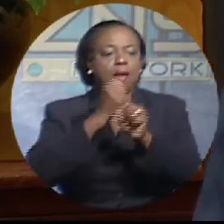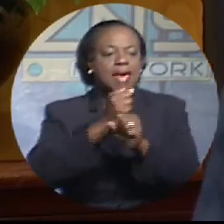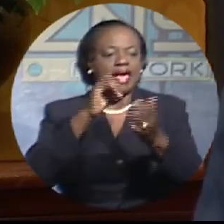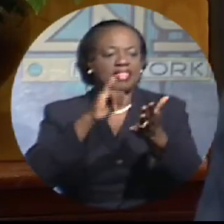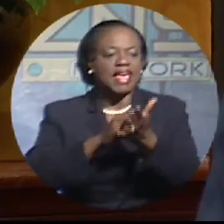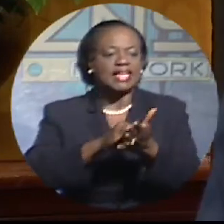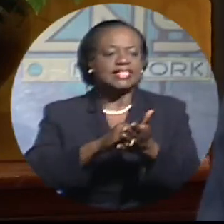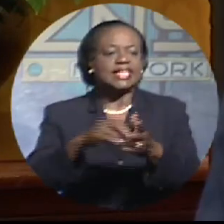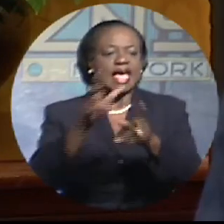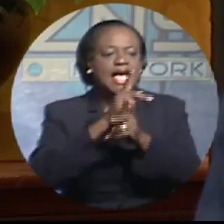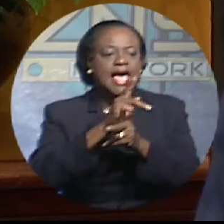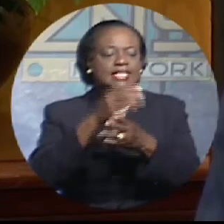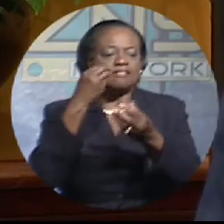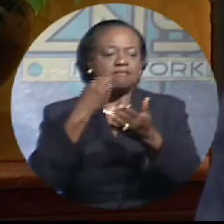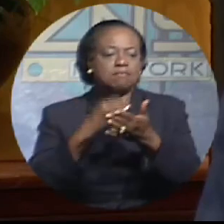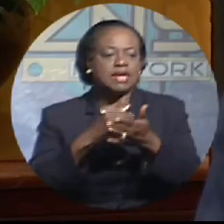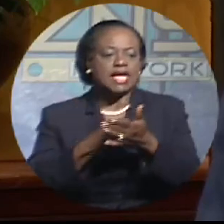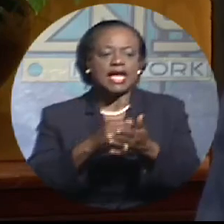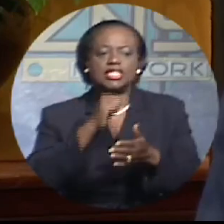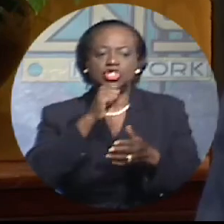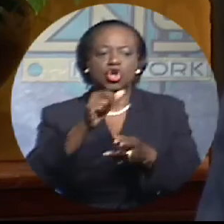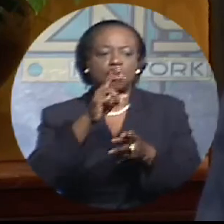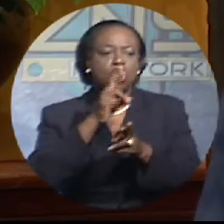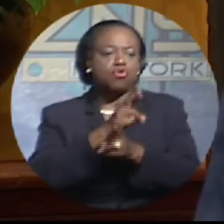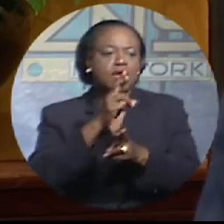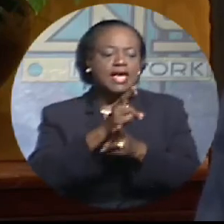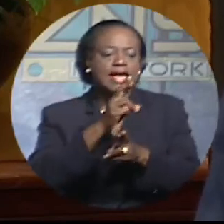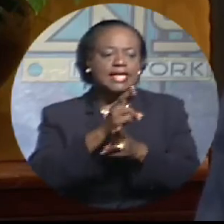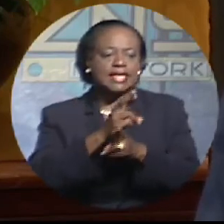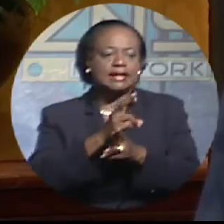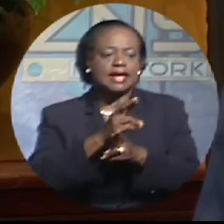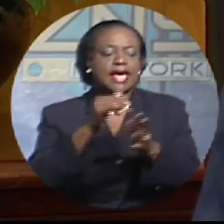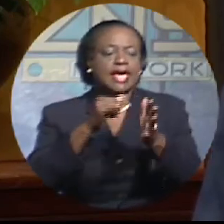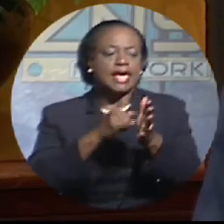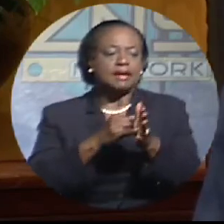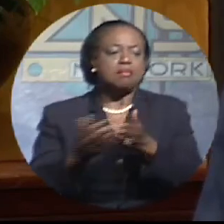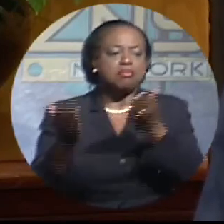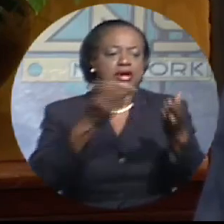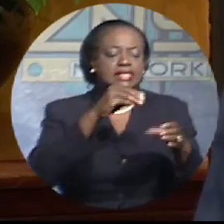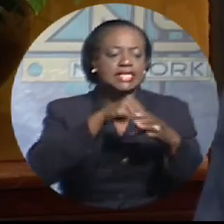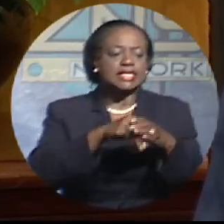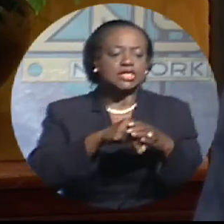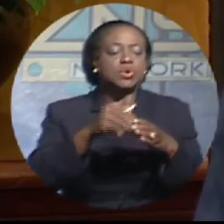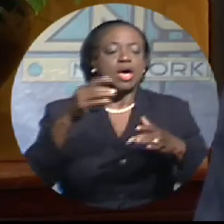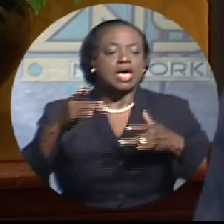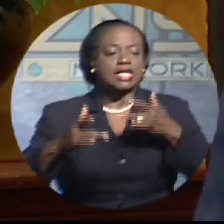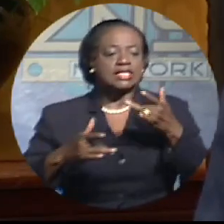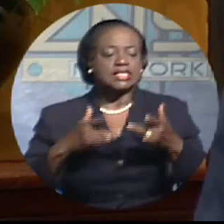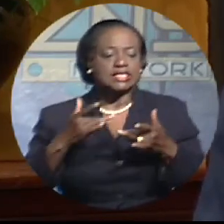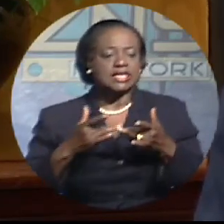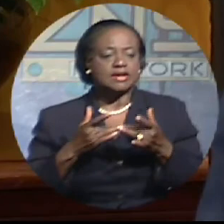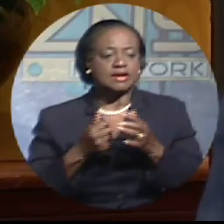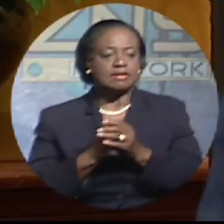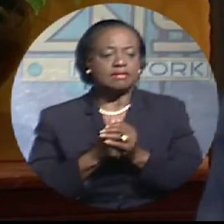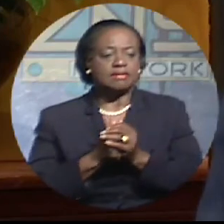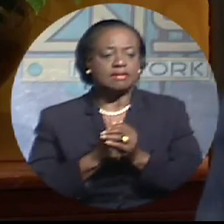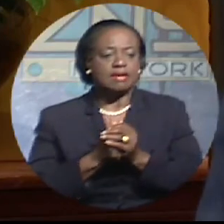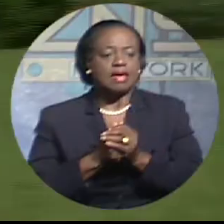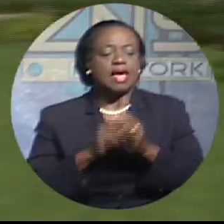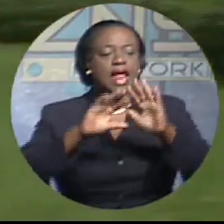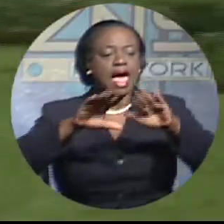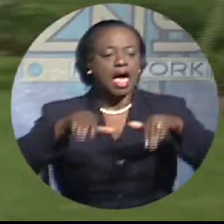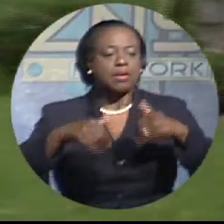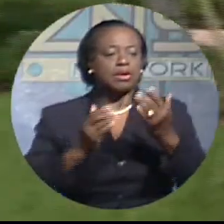in an unregulated environment, it does open concerns for the channels that it goes through, how it gets into the